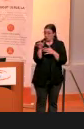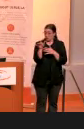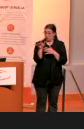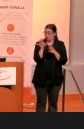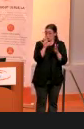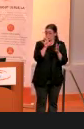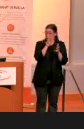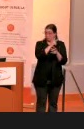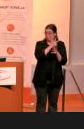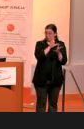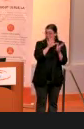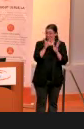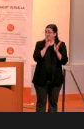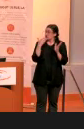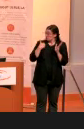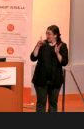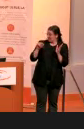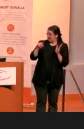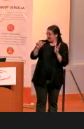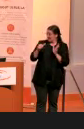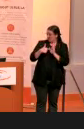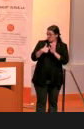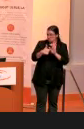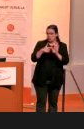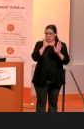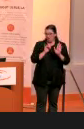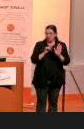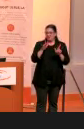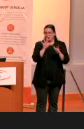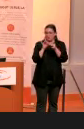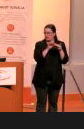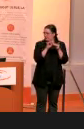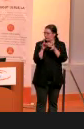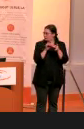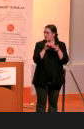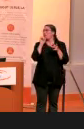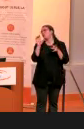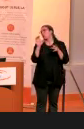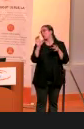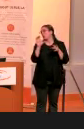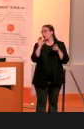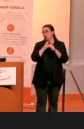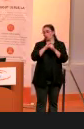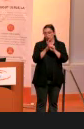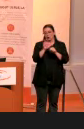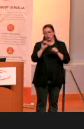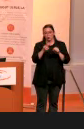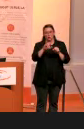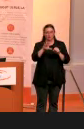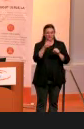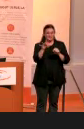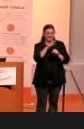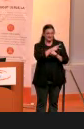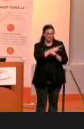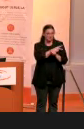vasospasm? Yeah, Vasospasm. that's a great question. We don't have any